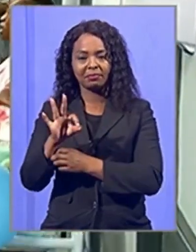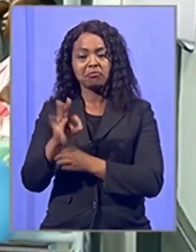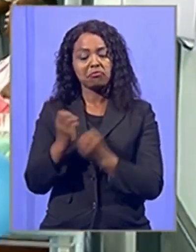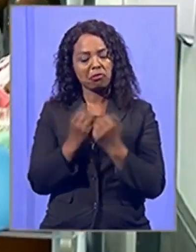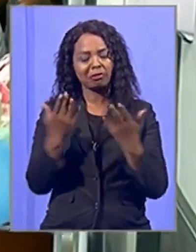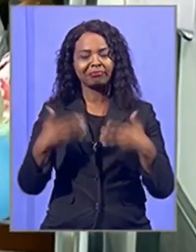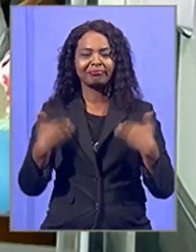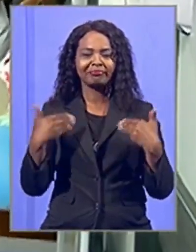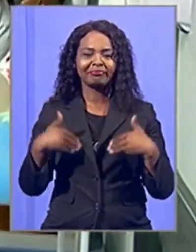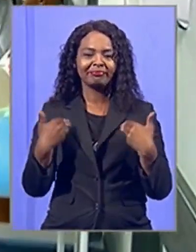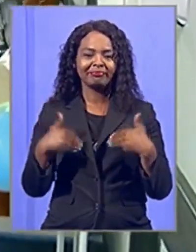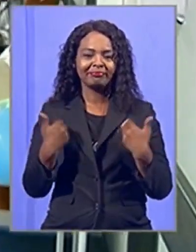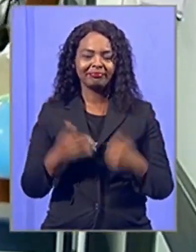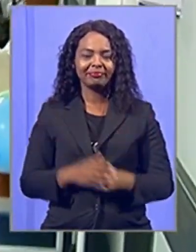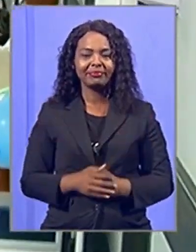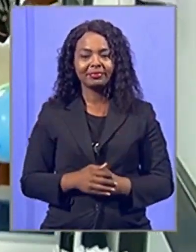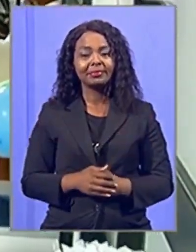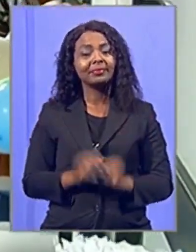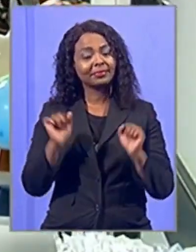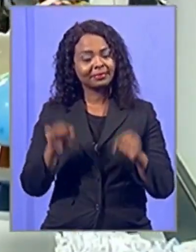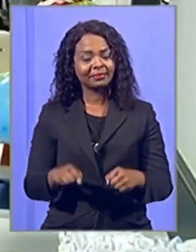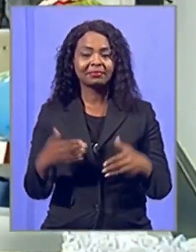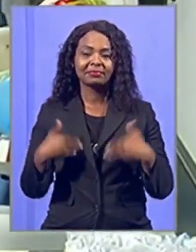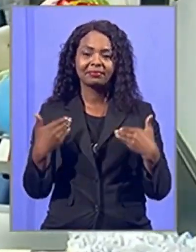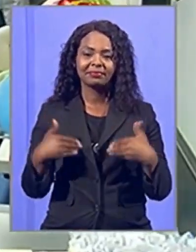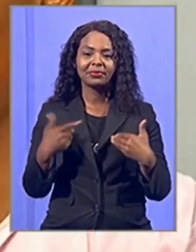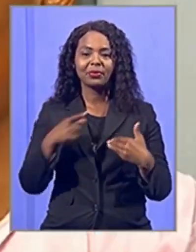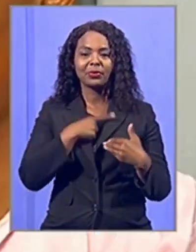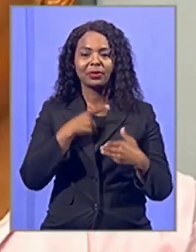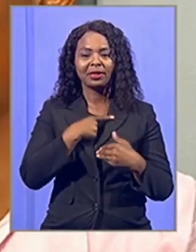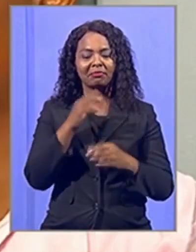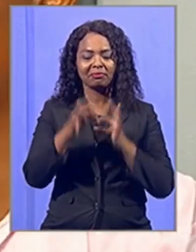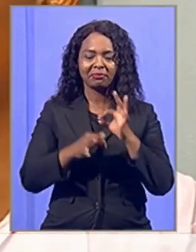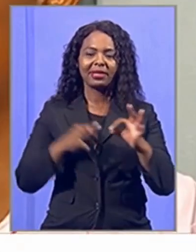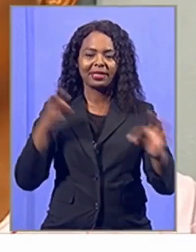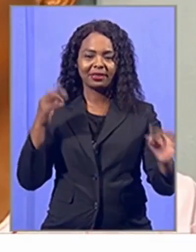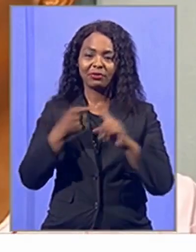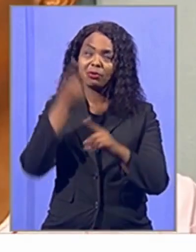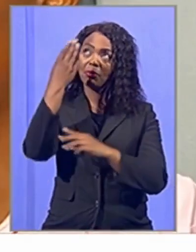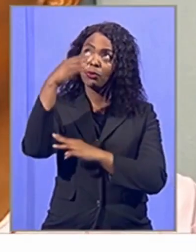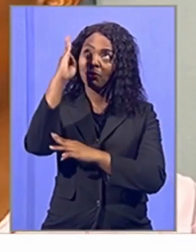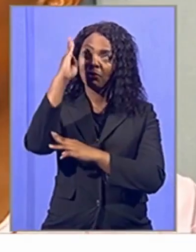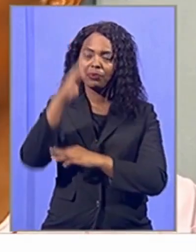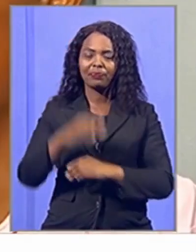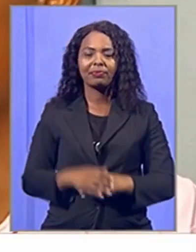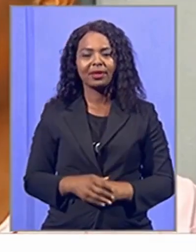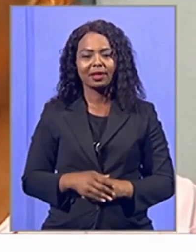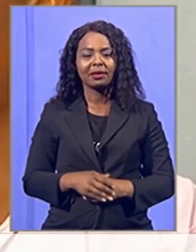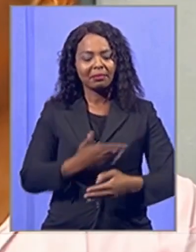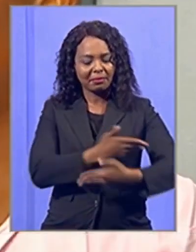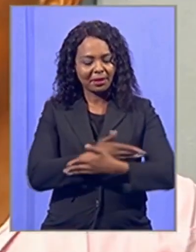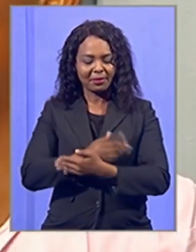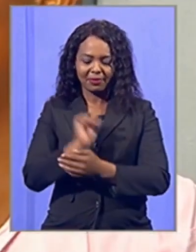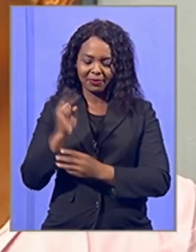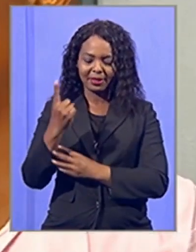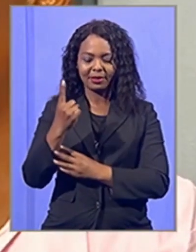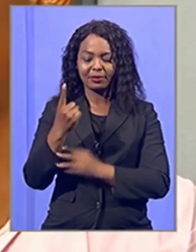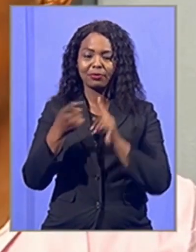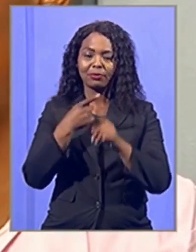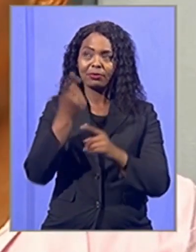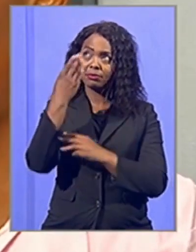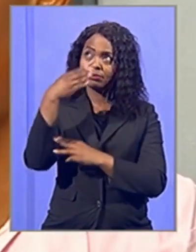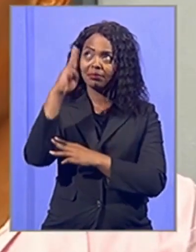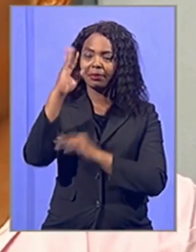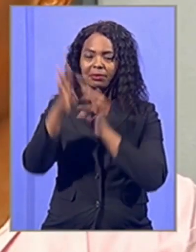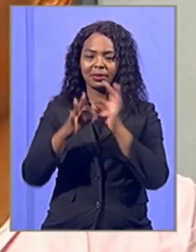Ke kwa ke thabile kudu ka baka la gore ke mpho ya modimo. Ngwana ke mpho ya modimo ke bilelo wa mathomo ke